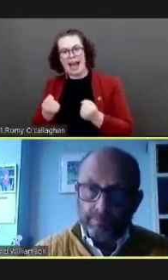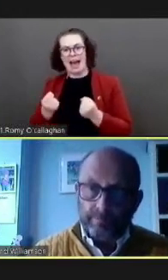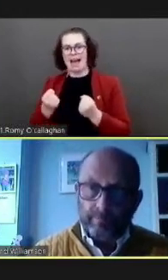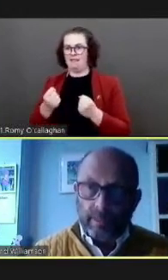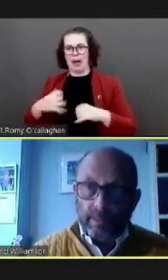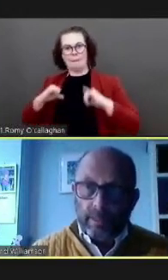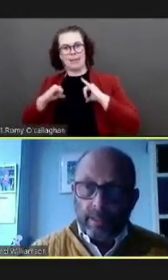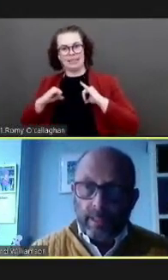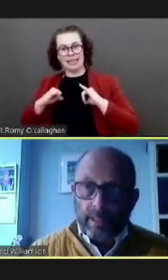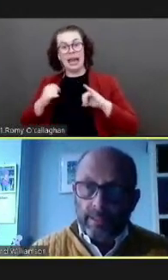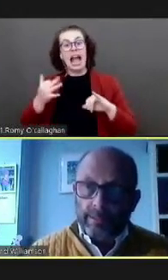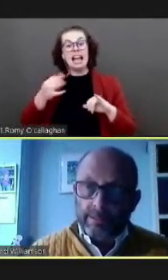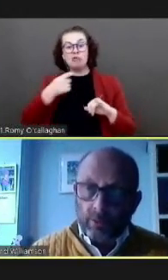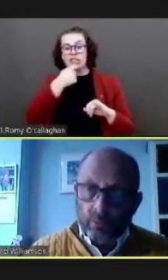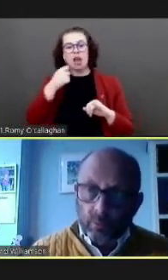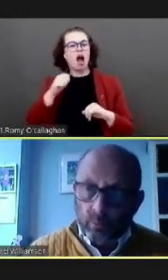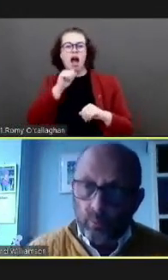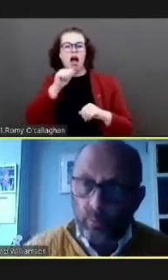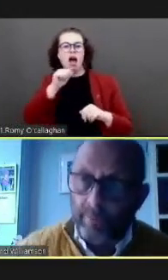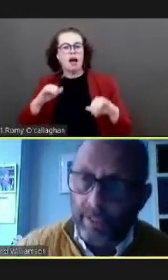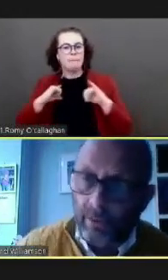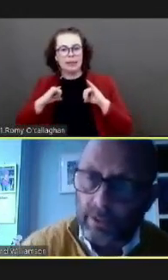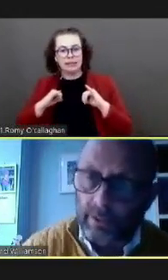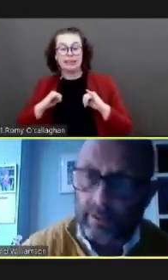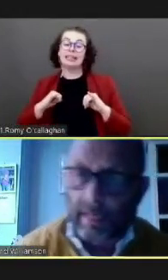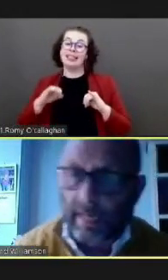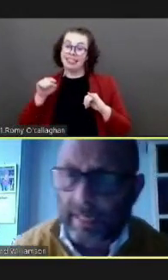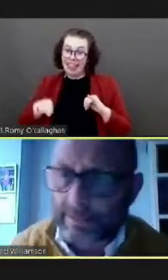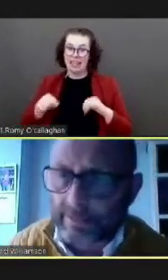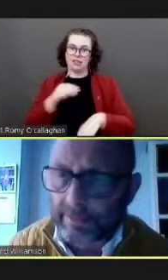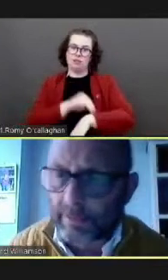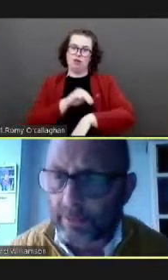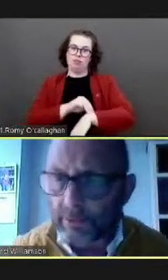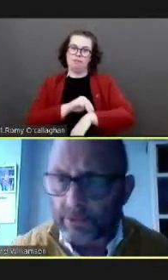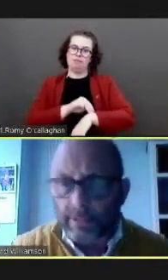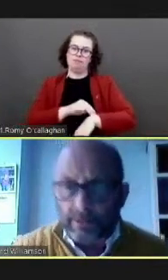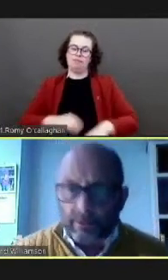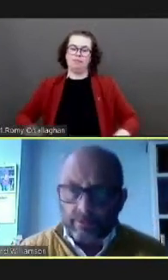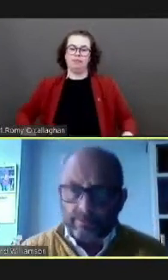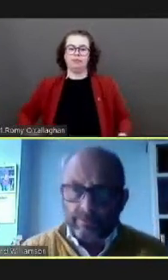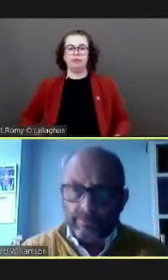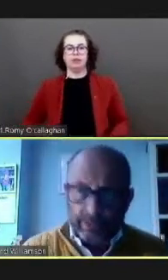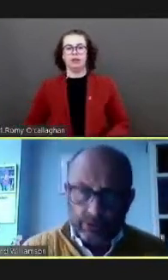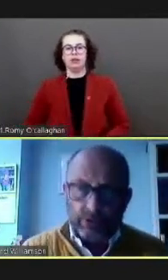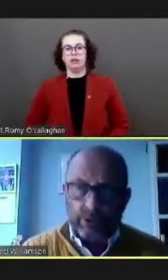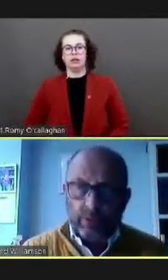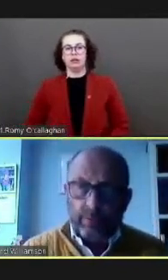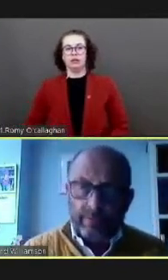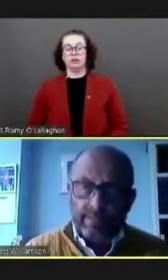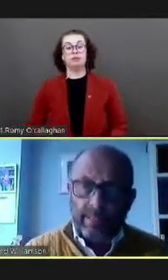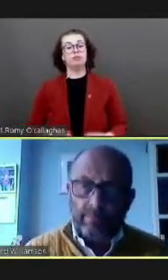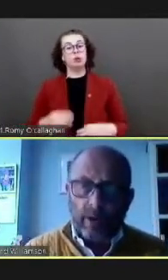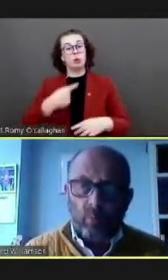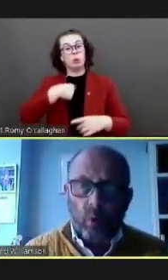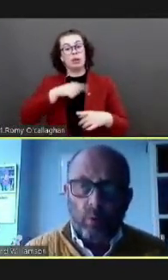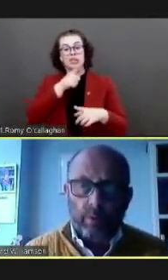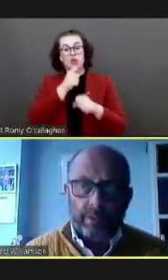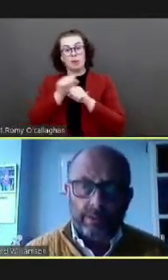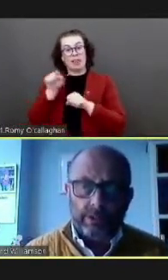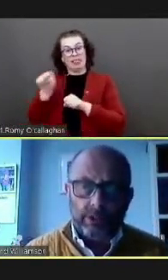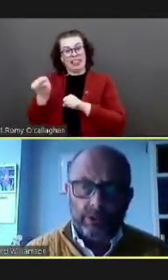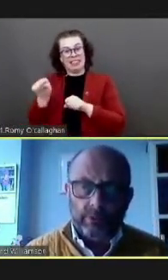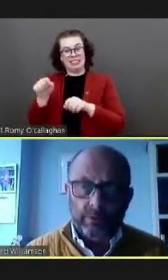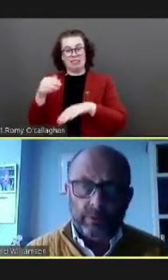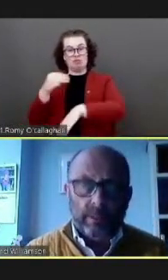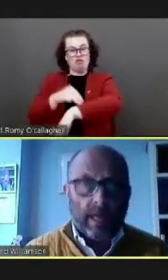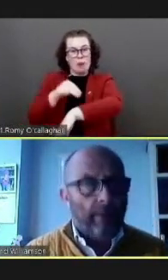trouble. So when we look at those kinds of issues, we have to think about what we're